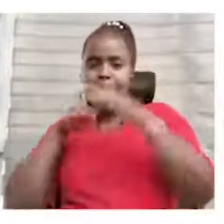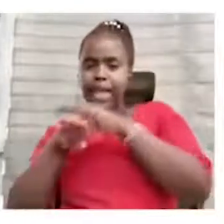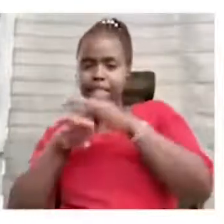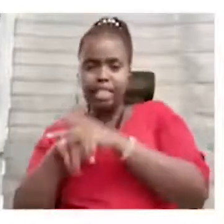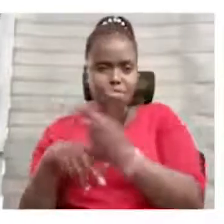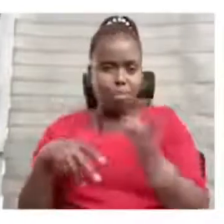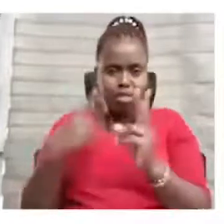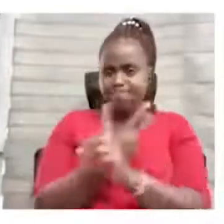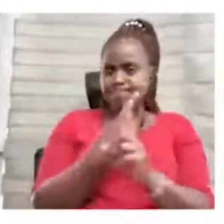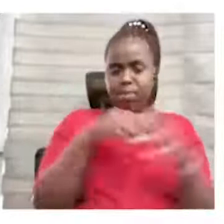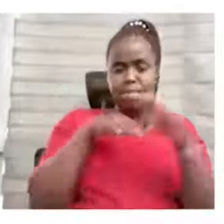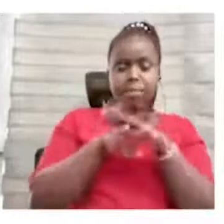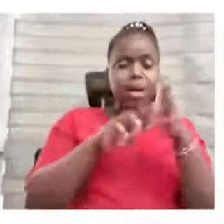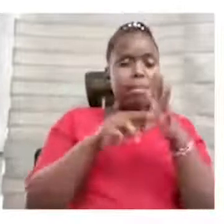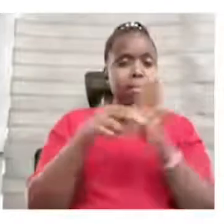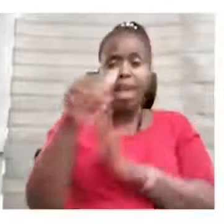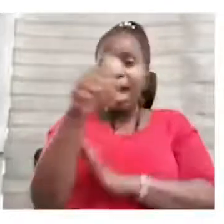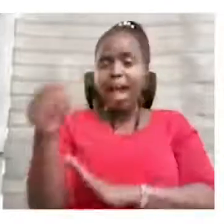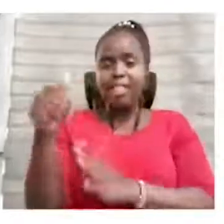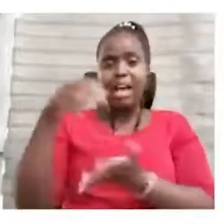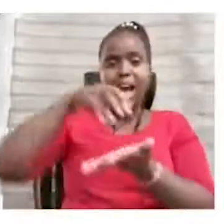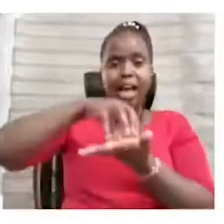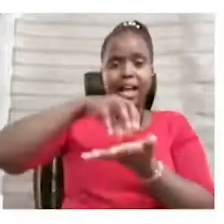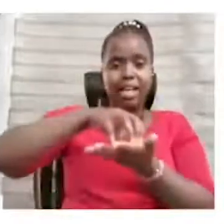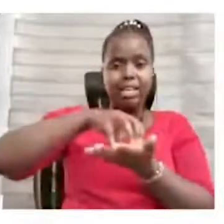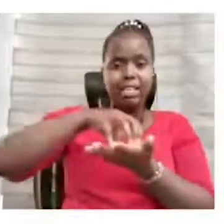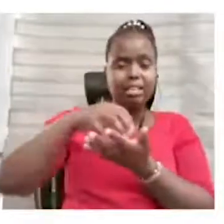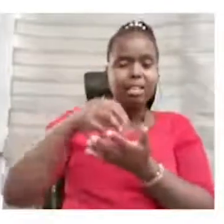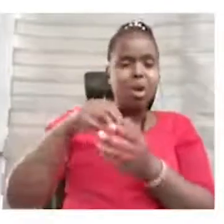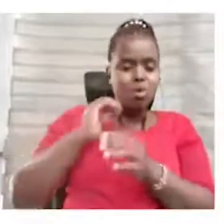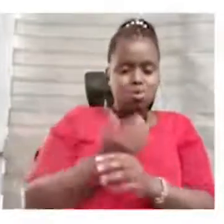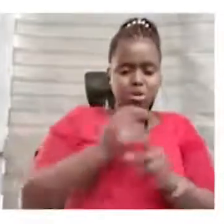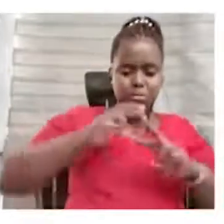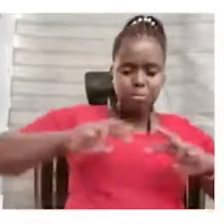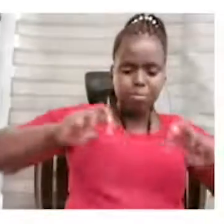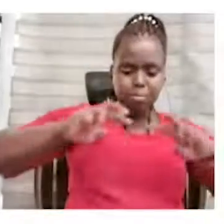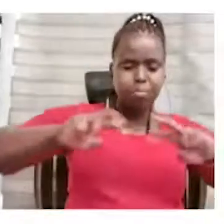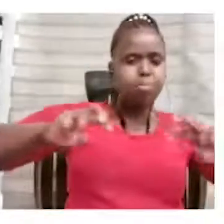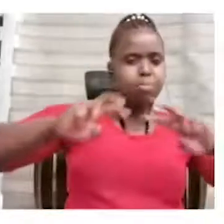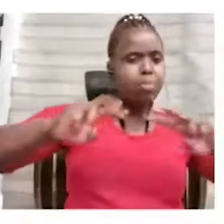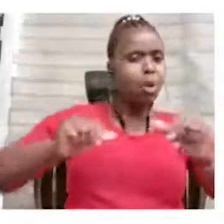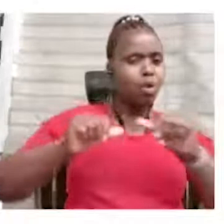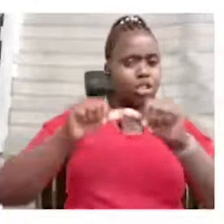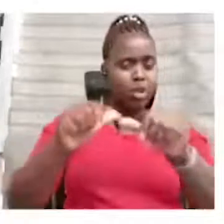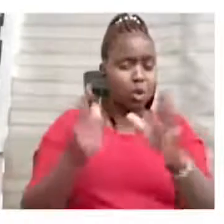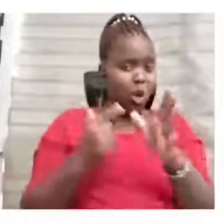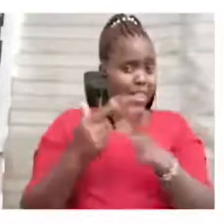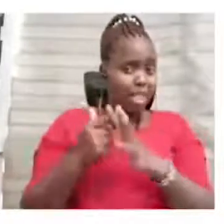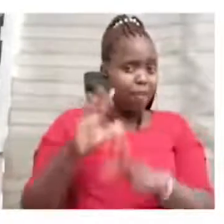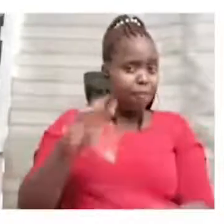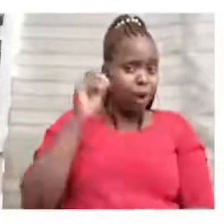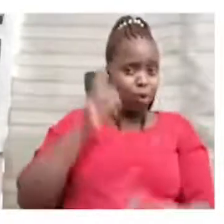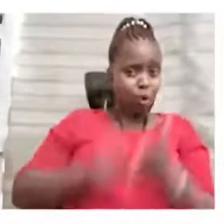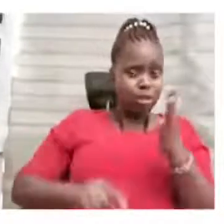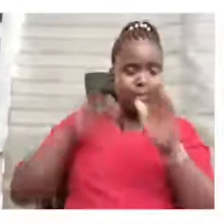our case, when we did our research, we found that access to